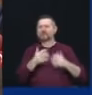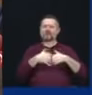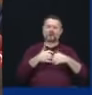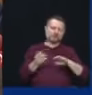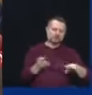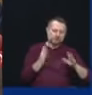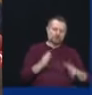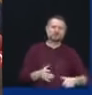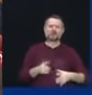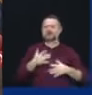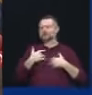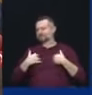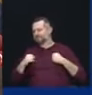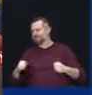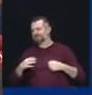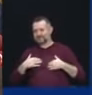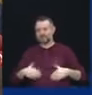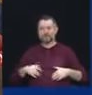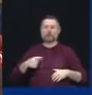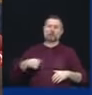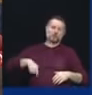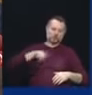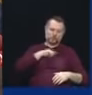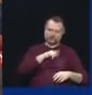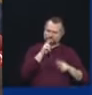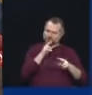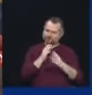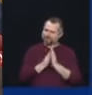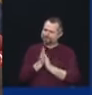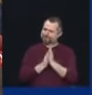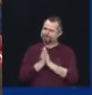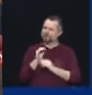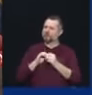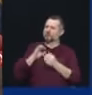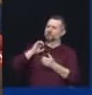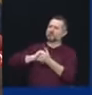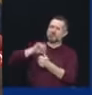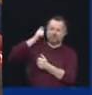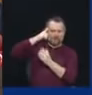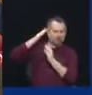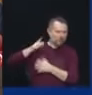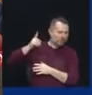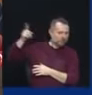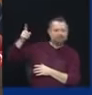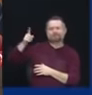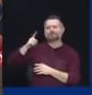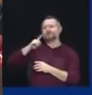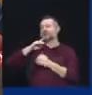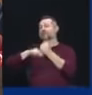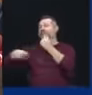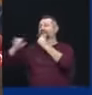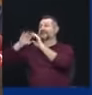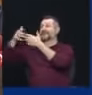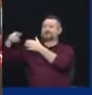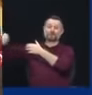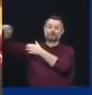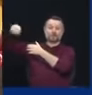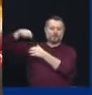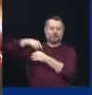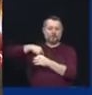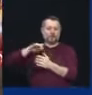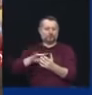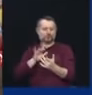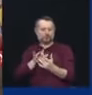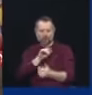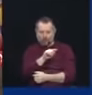looking forward to continuing the partnership with the governor and his administration to effectively reach as many people as we can with the COVID